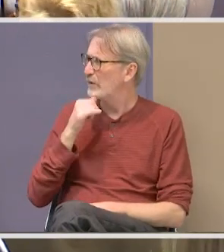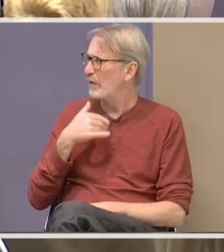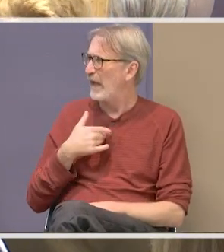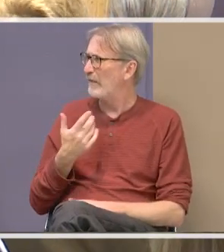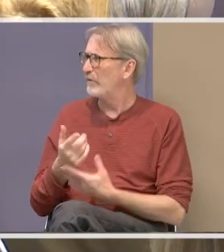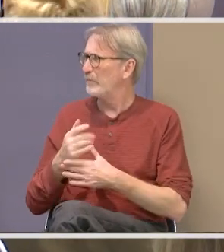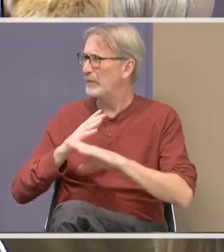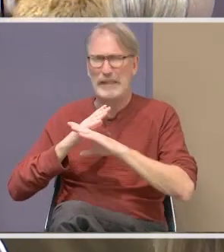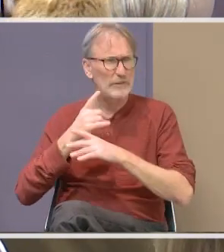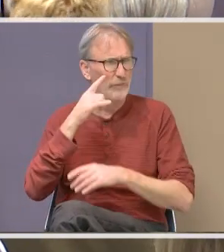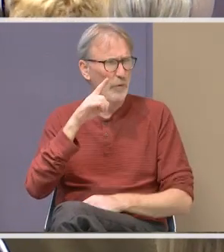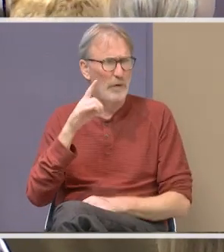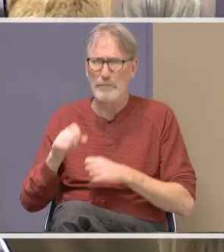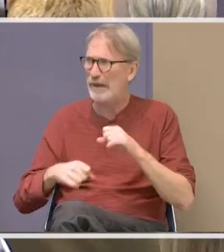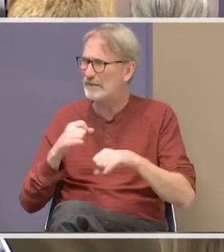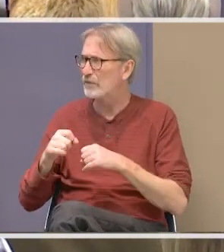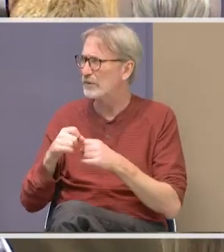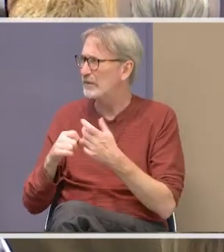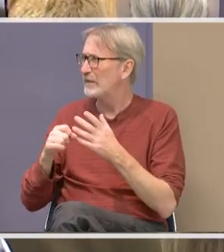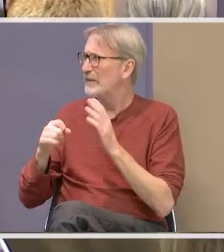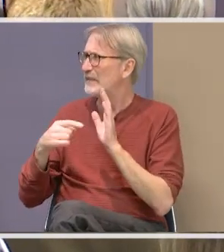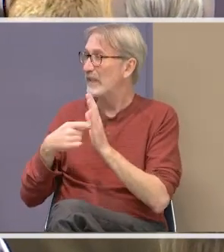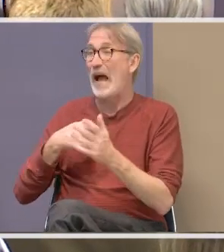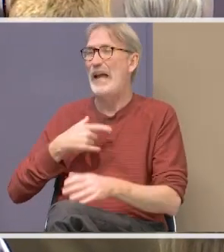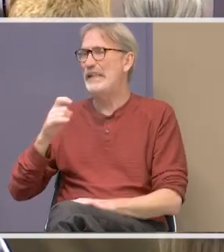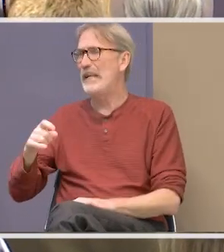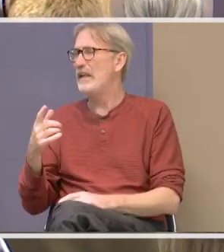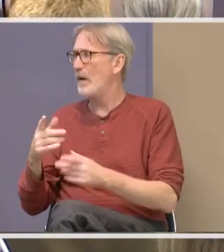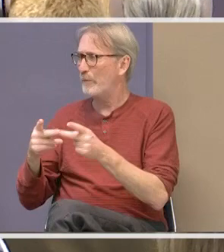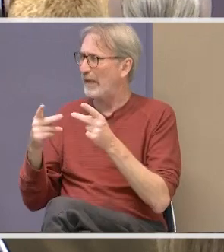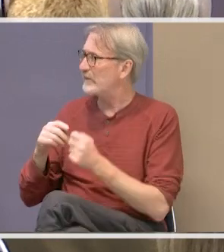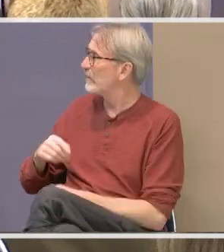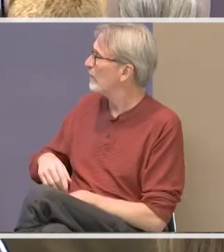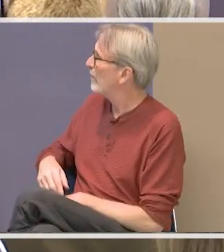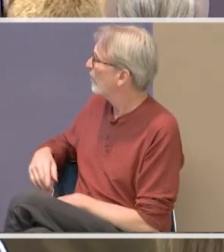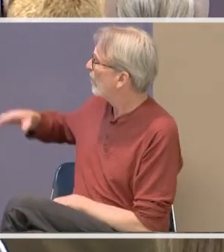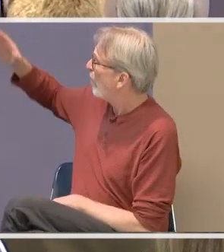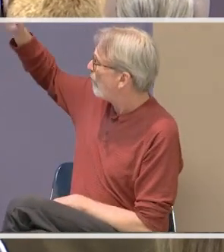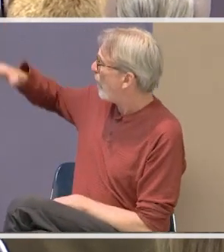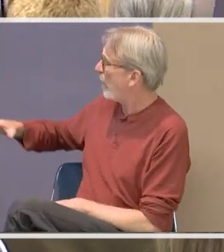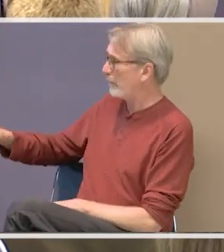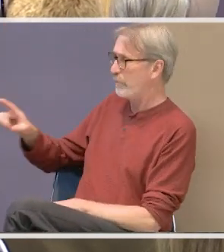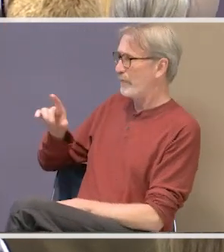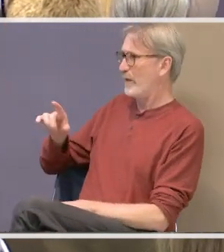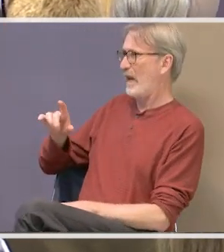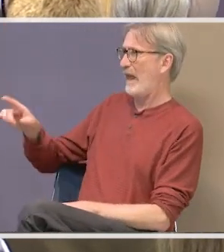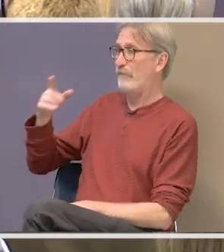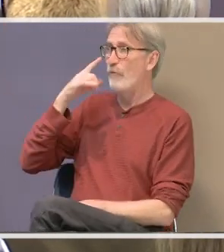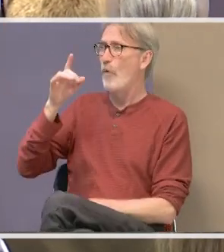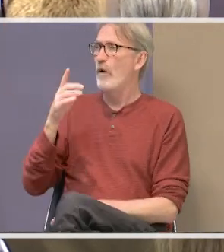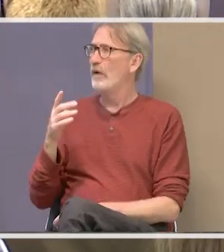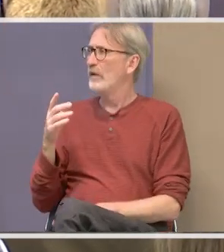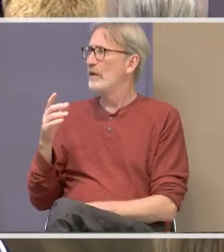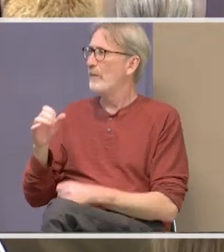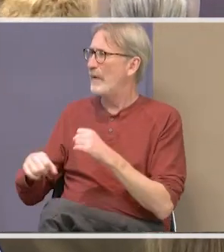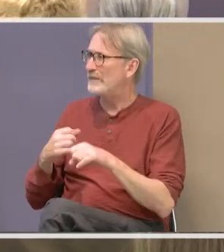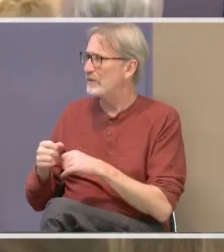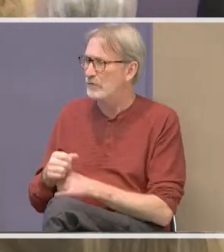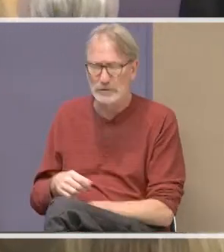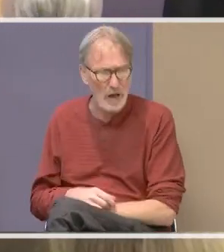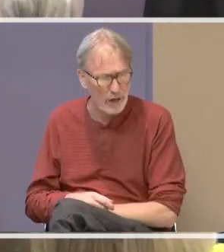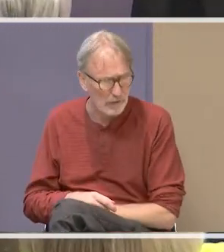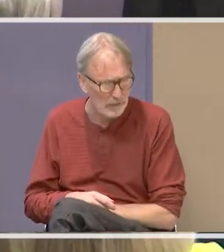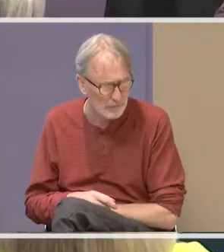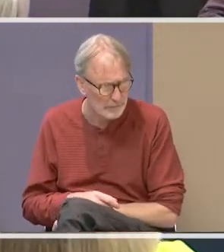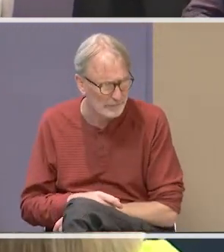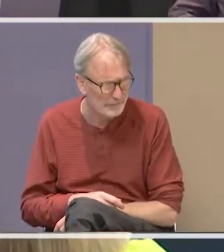signal. So I need a spot to have, so the bottom left-hand corner is a spot for a cyclist. You need to have a dedicated spot then in the queue,